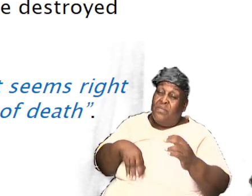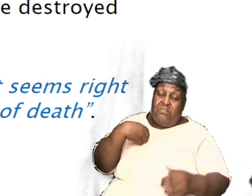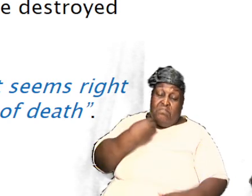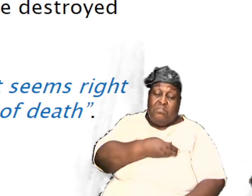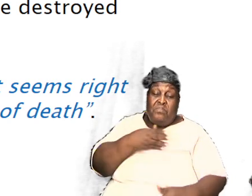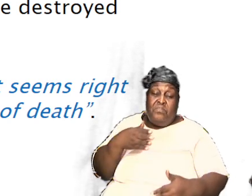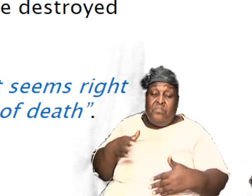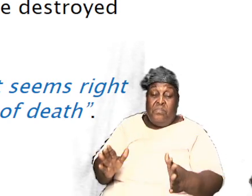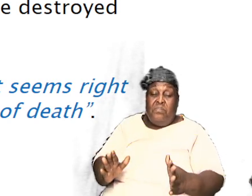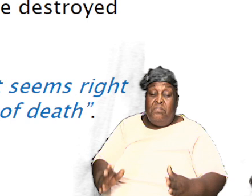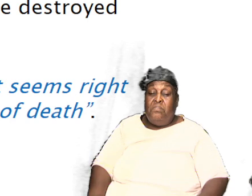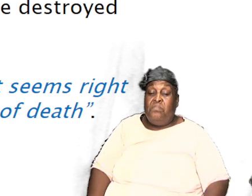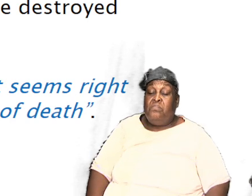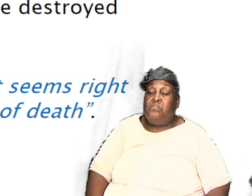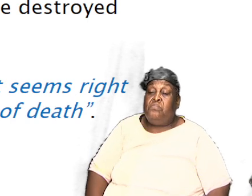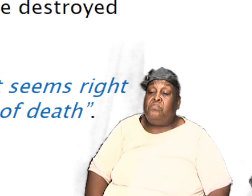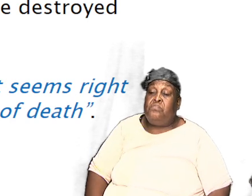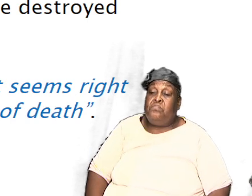ways.